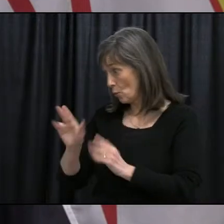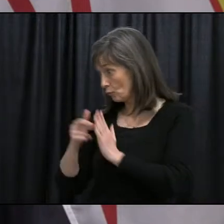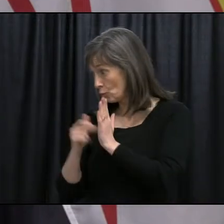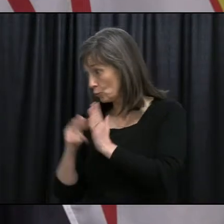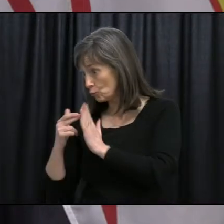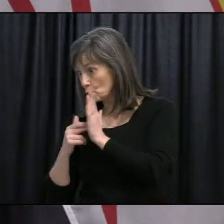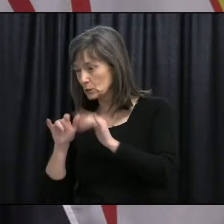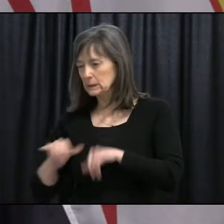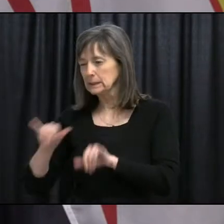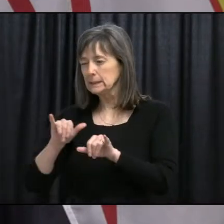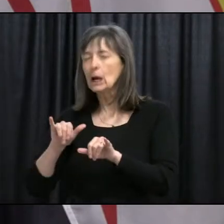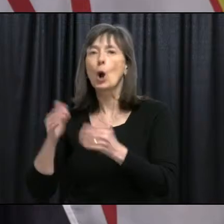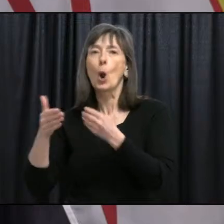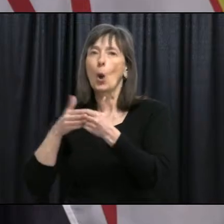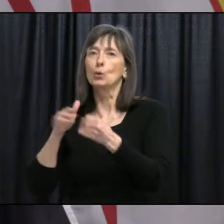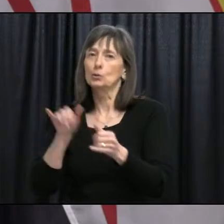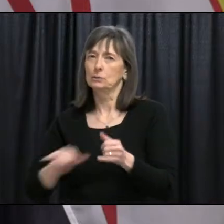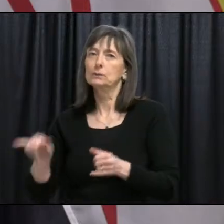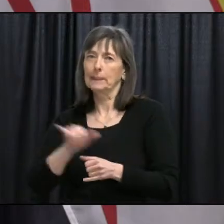if not the same page.